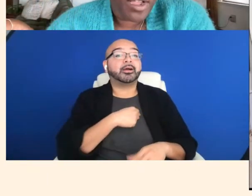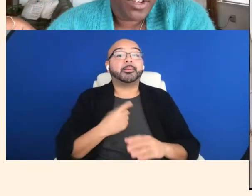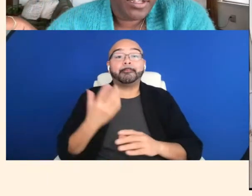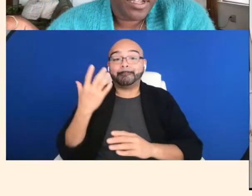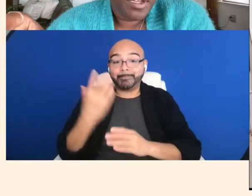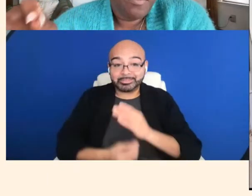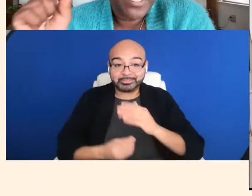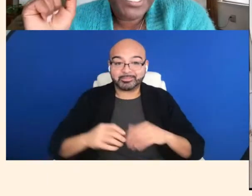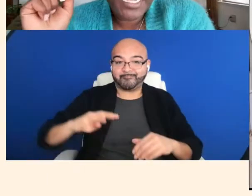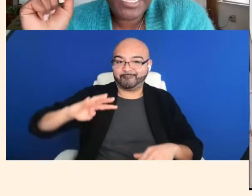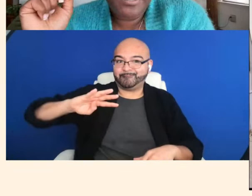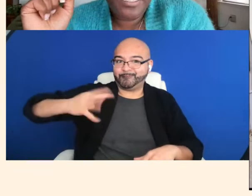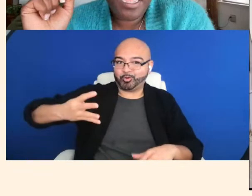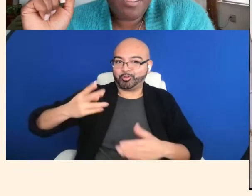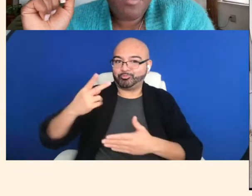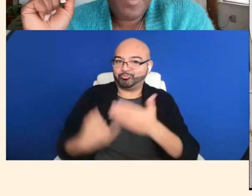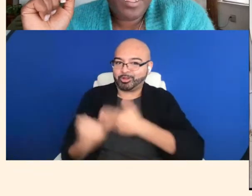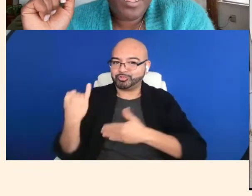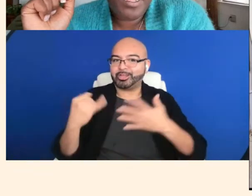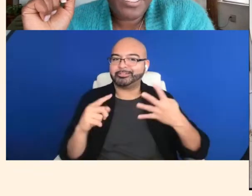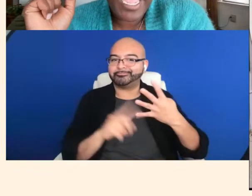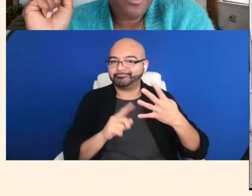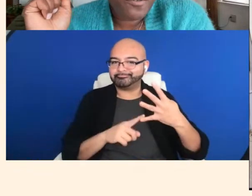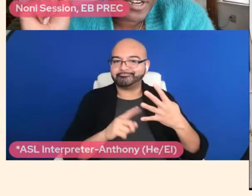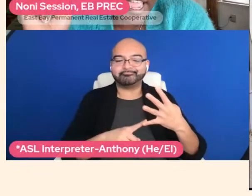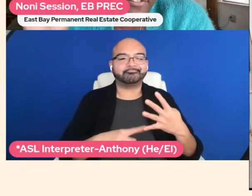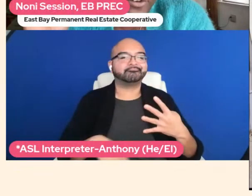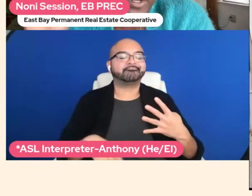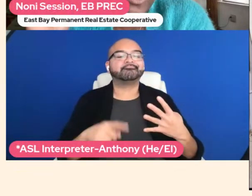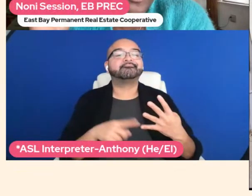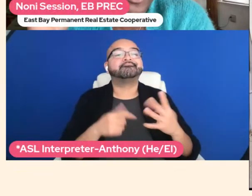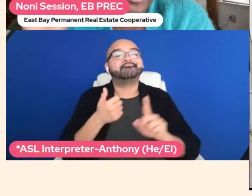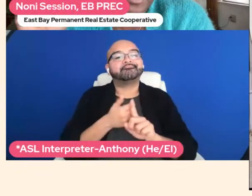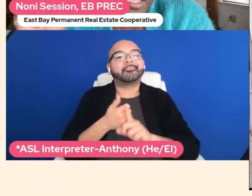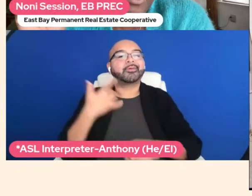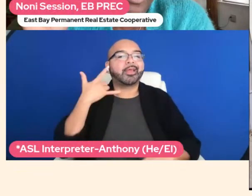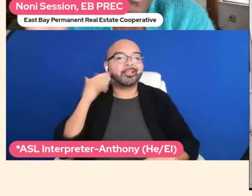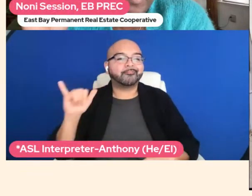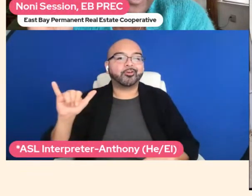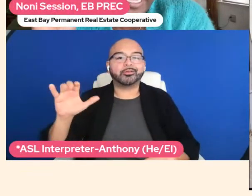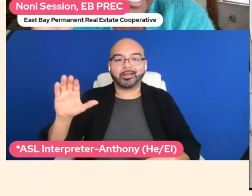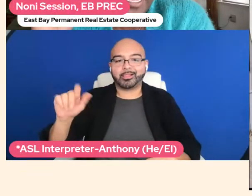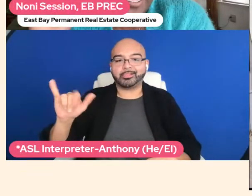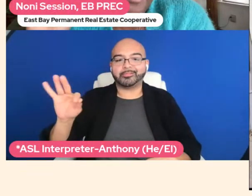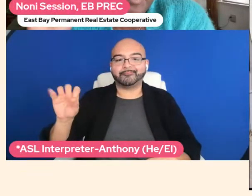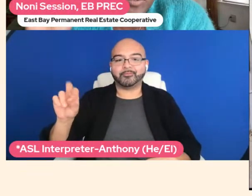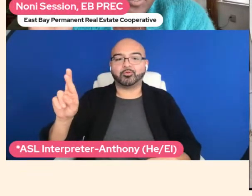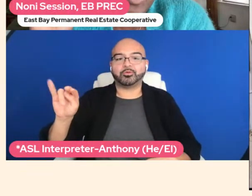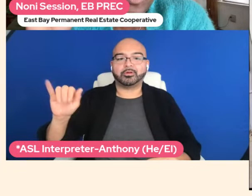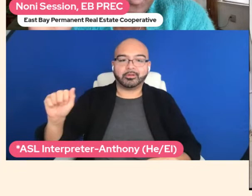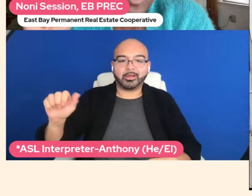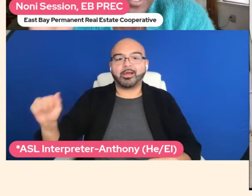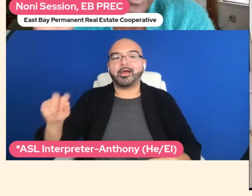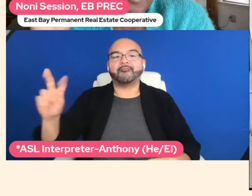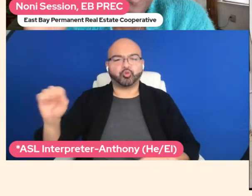fourth project, which is California Avenue, and you can check this out on our website at